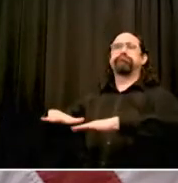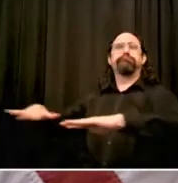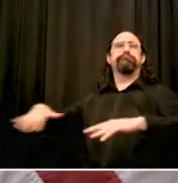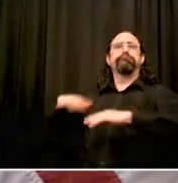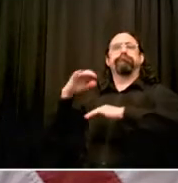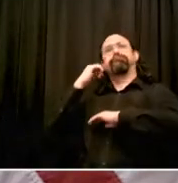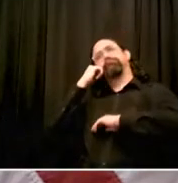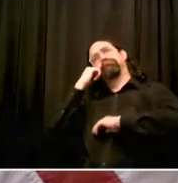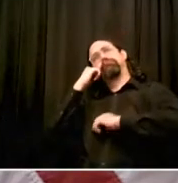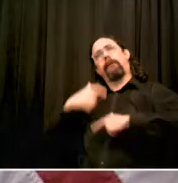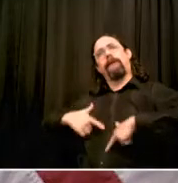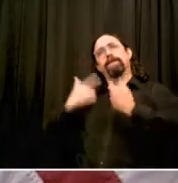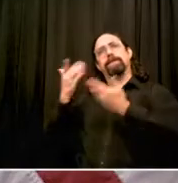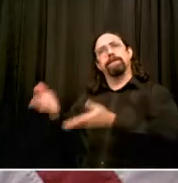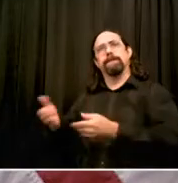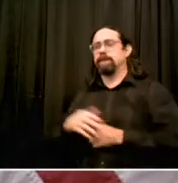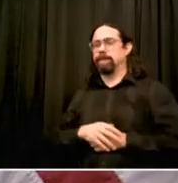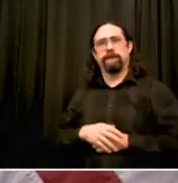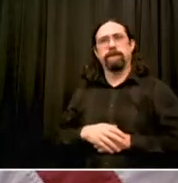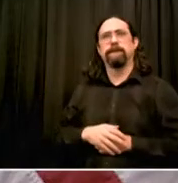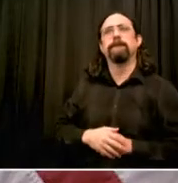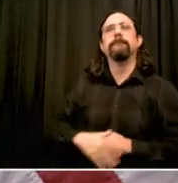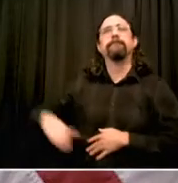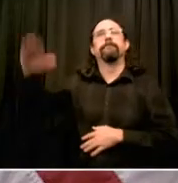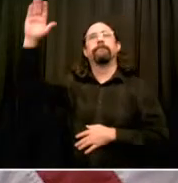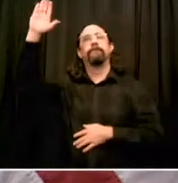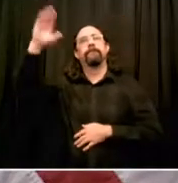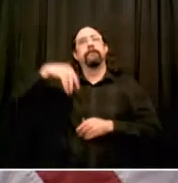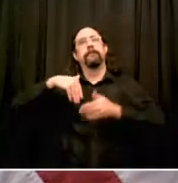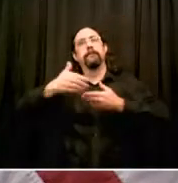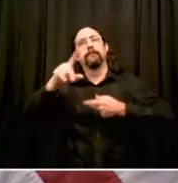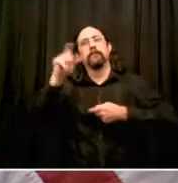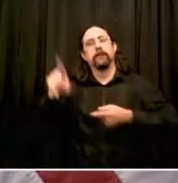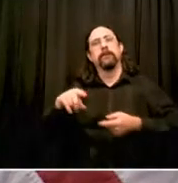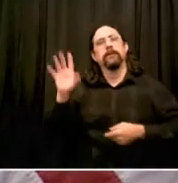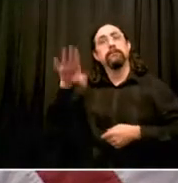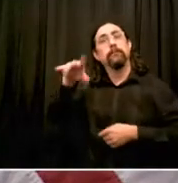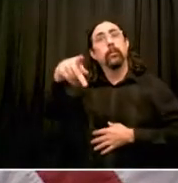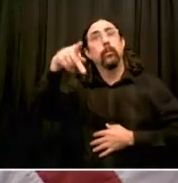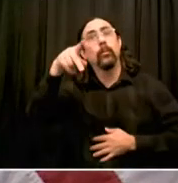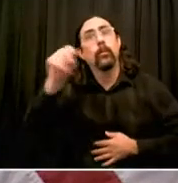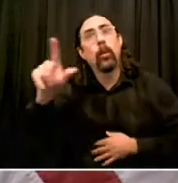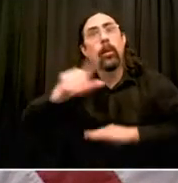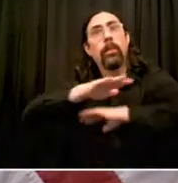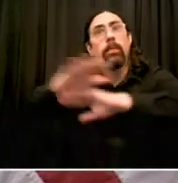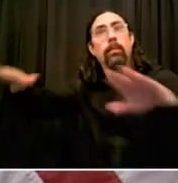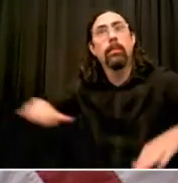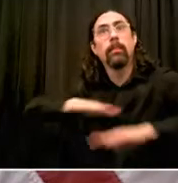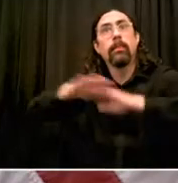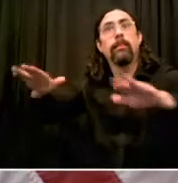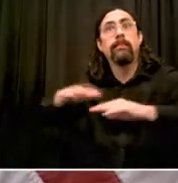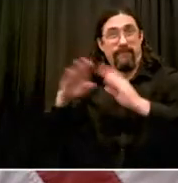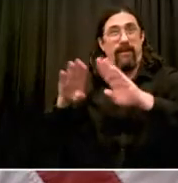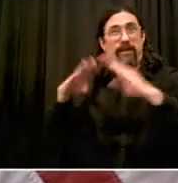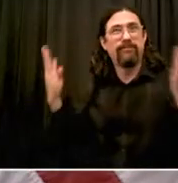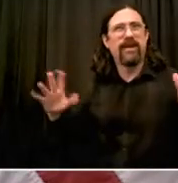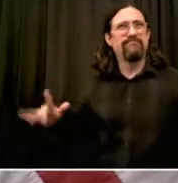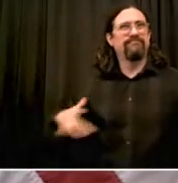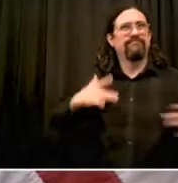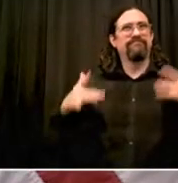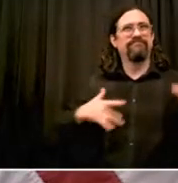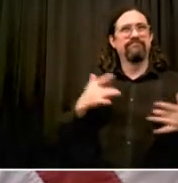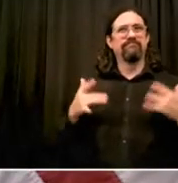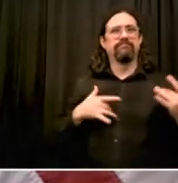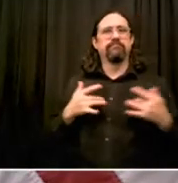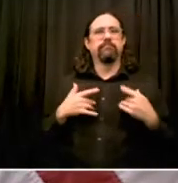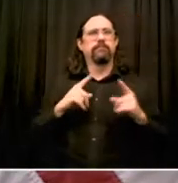about the specifics? How many will the pools limit? What are the regulations when people get there? How does this work? Yeah, it's